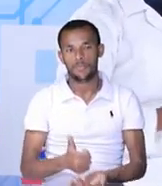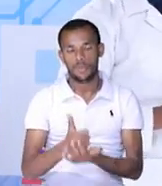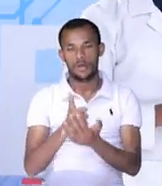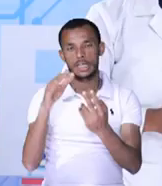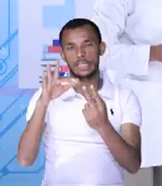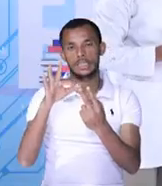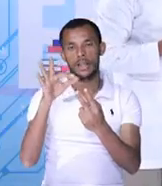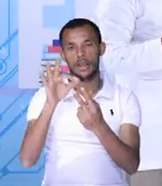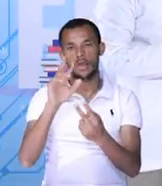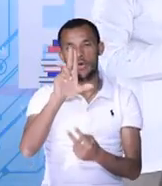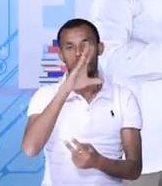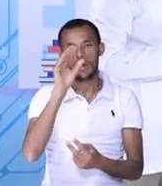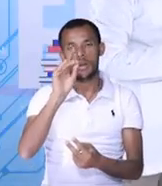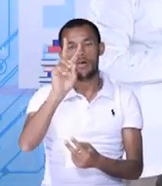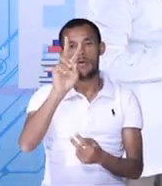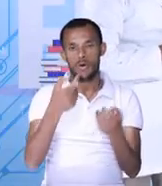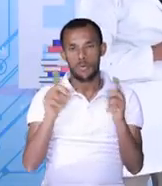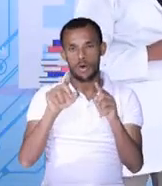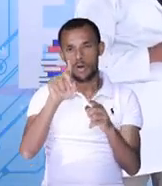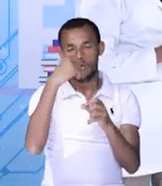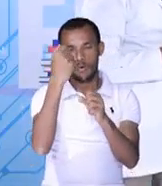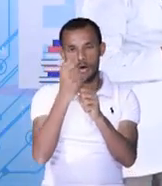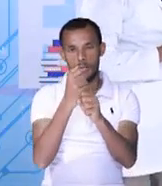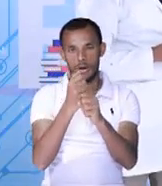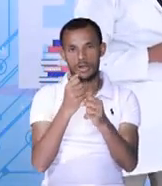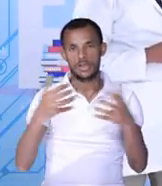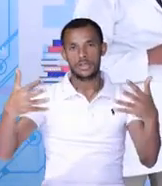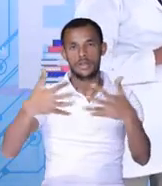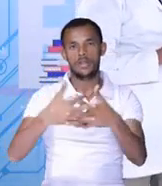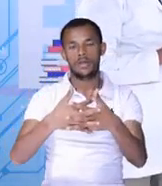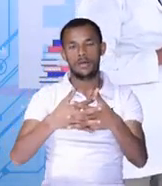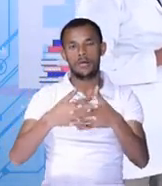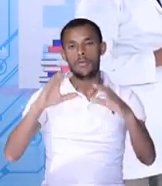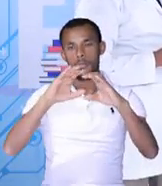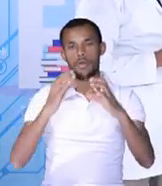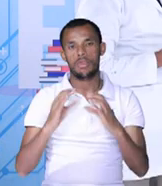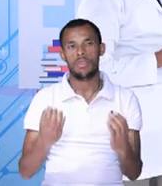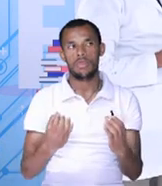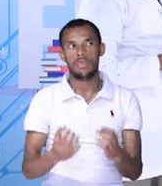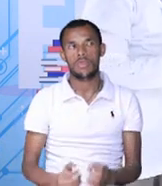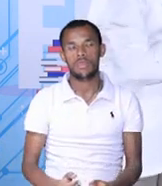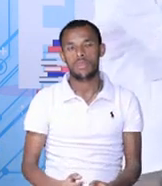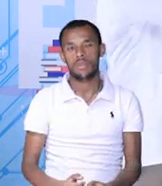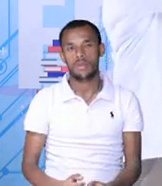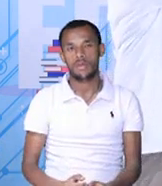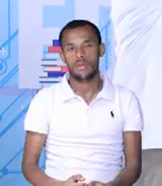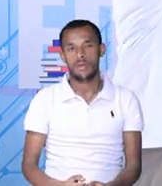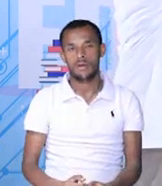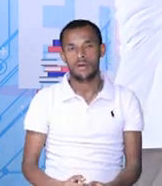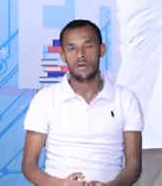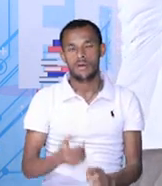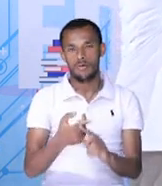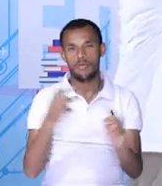Guidelines in selecting u and dv when you apply integration by parts.